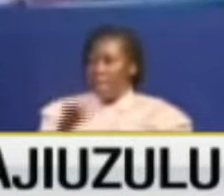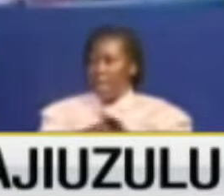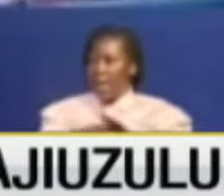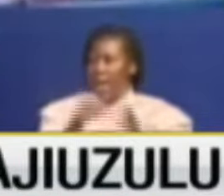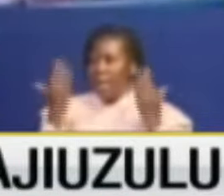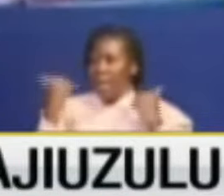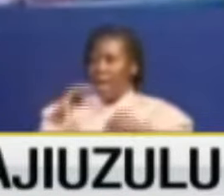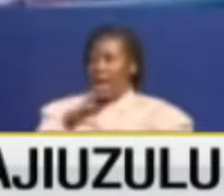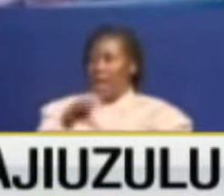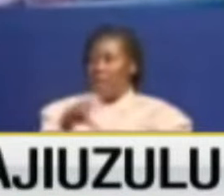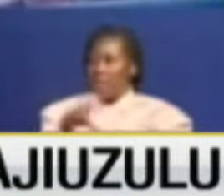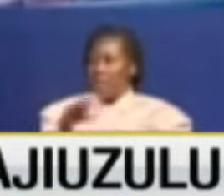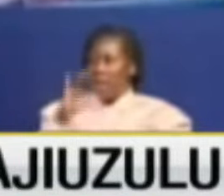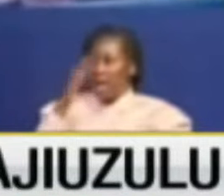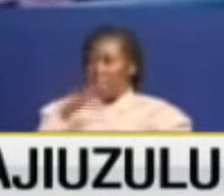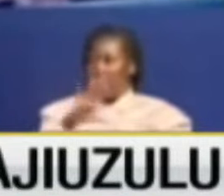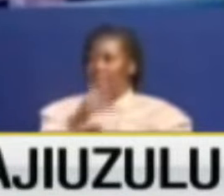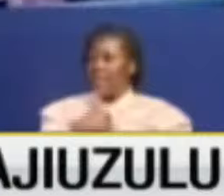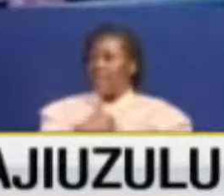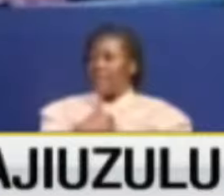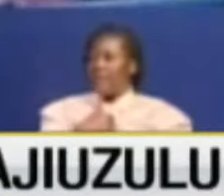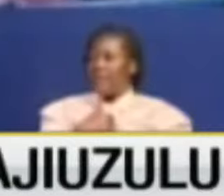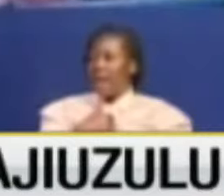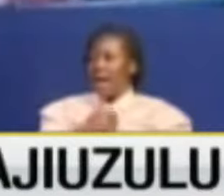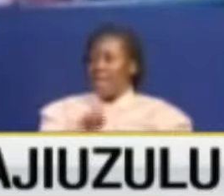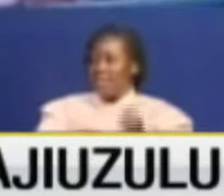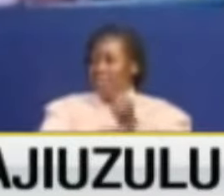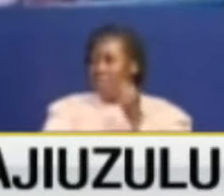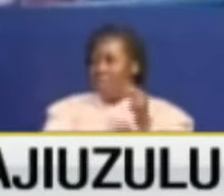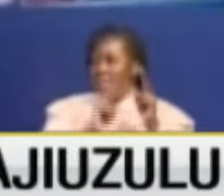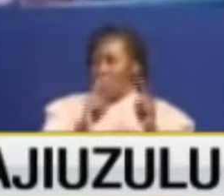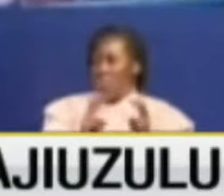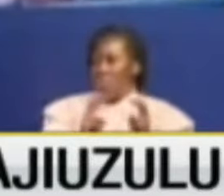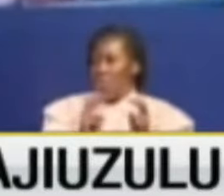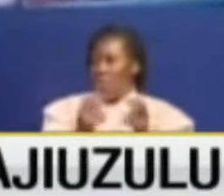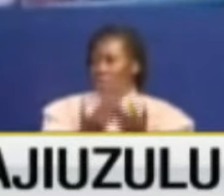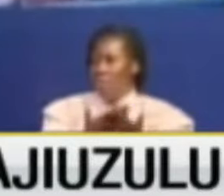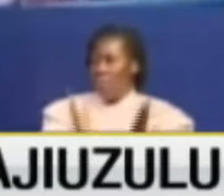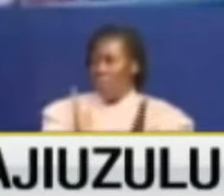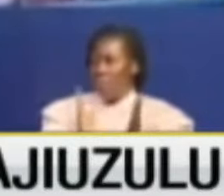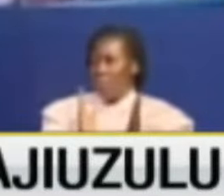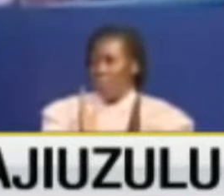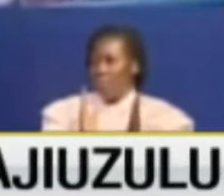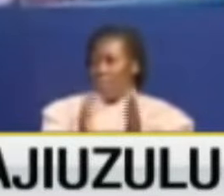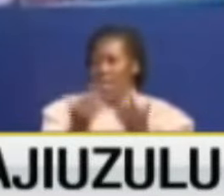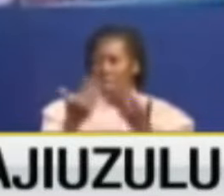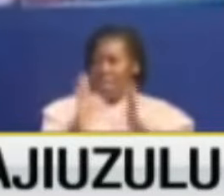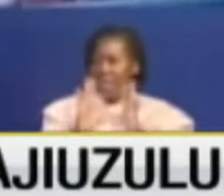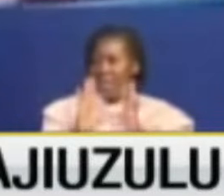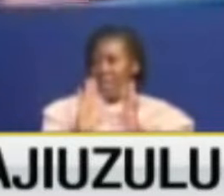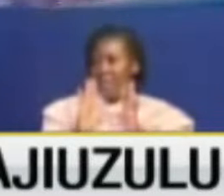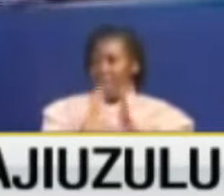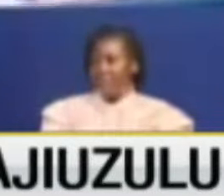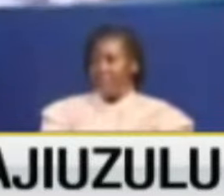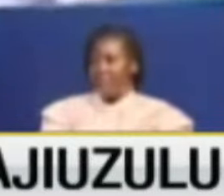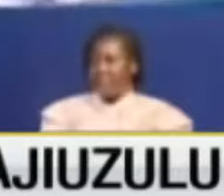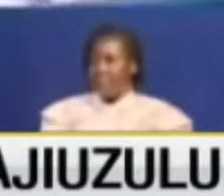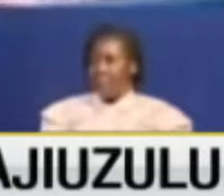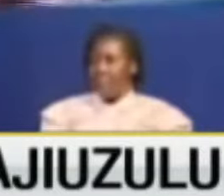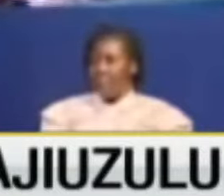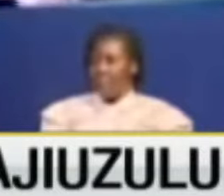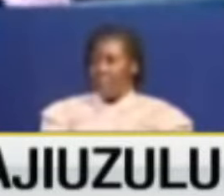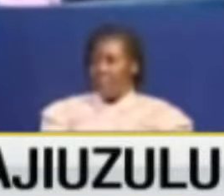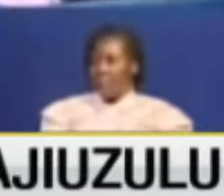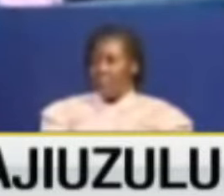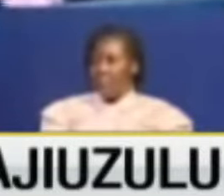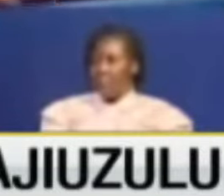Meru County Assembly that has partly sponsored the motion before you. I rest the governor's opening arguments.